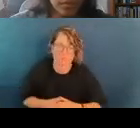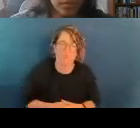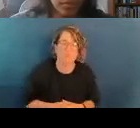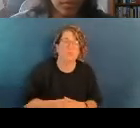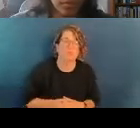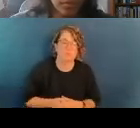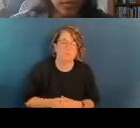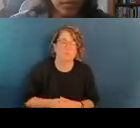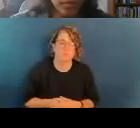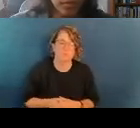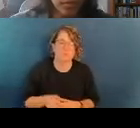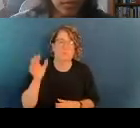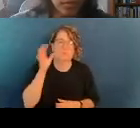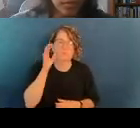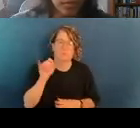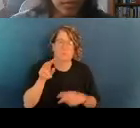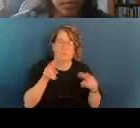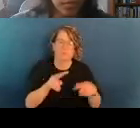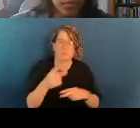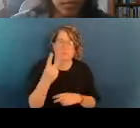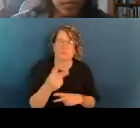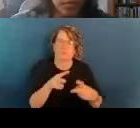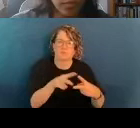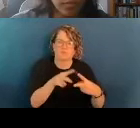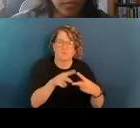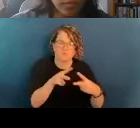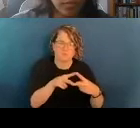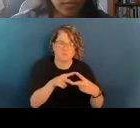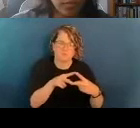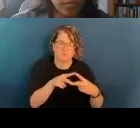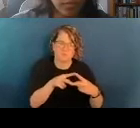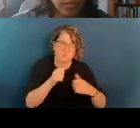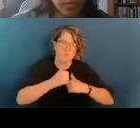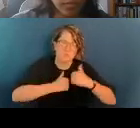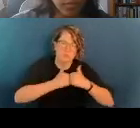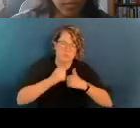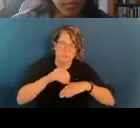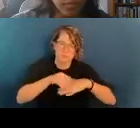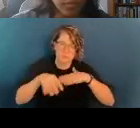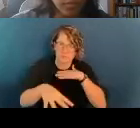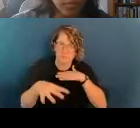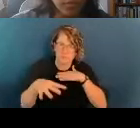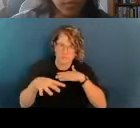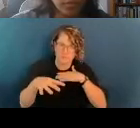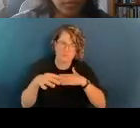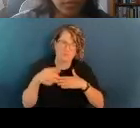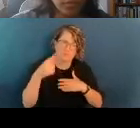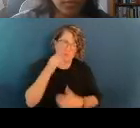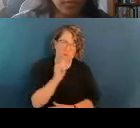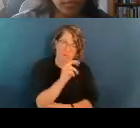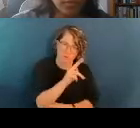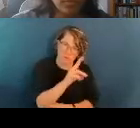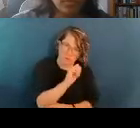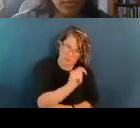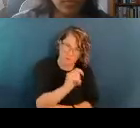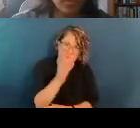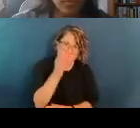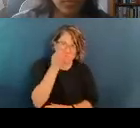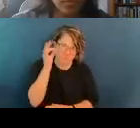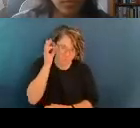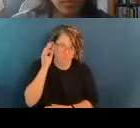Indigenous specific structural determinants that underlie First Nations, Inuit, and Métis people's health,